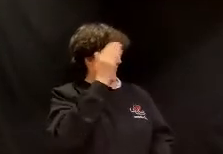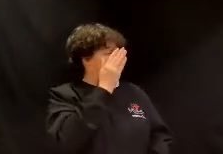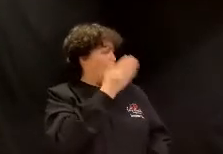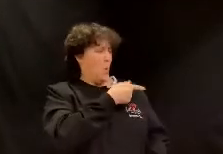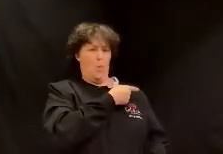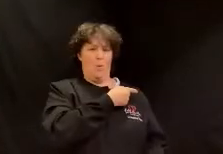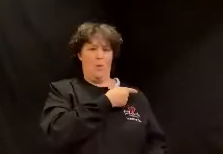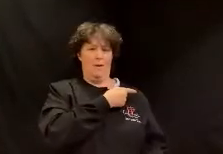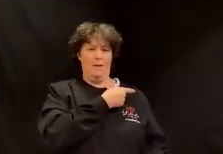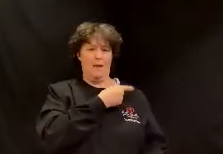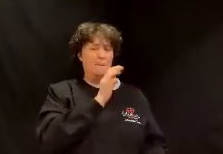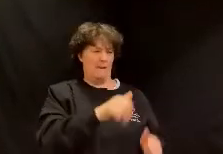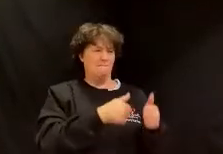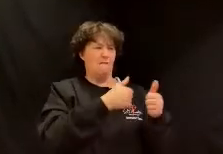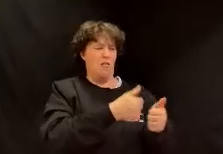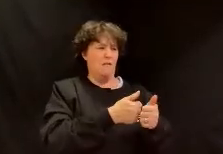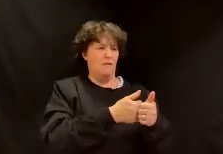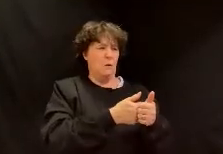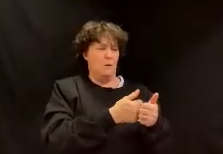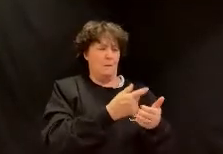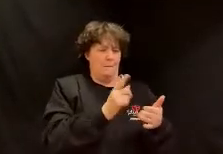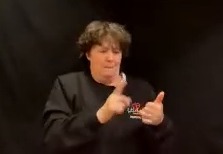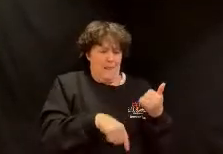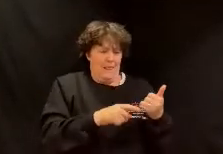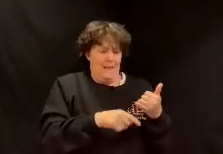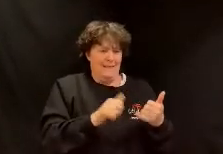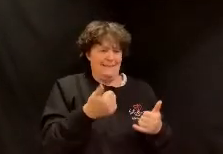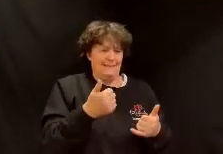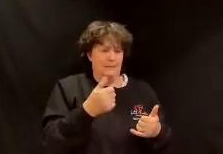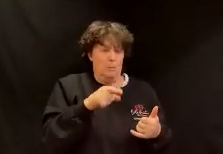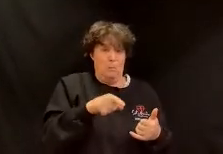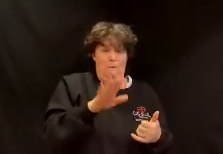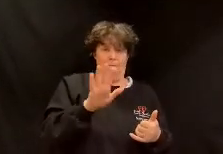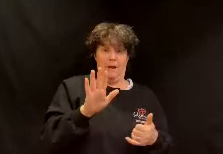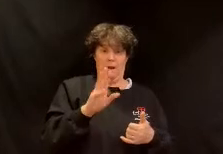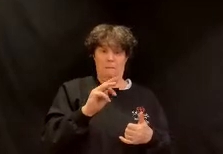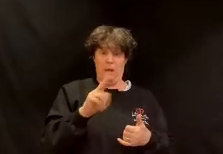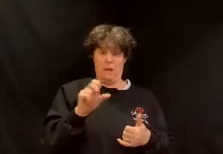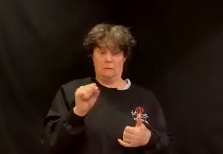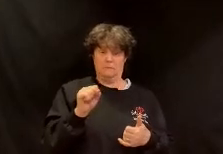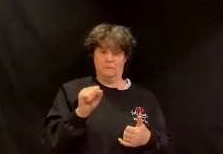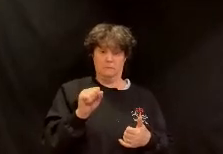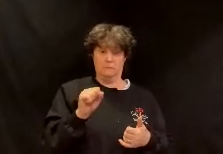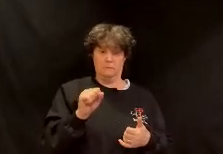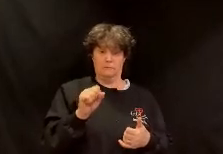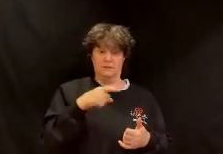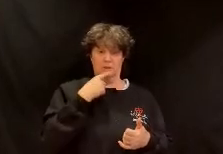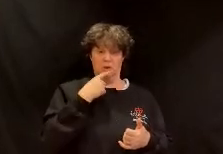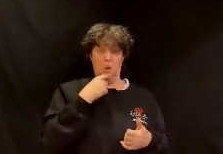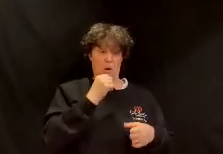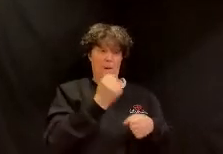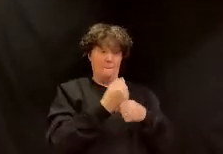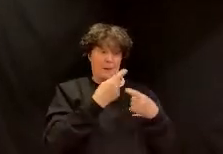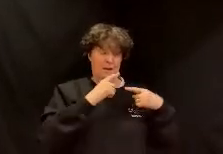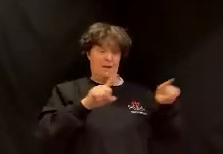I said, I've been following you for the last 10.5 miles. I said, you're going to make it.